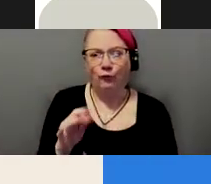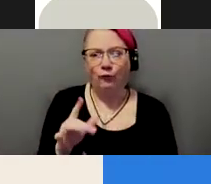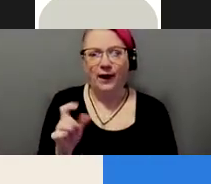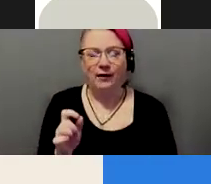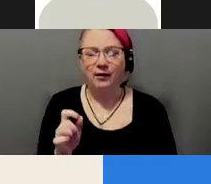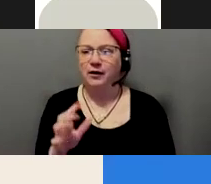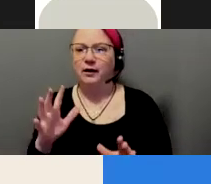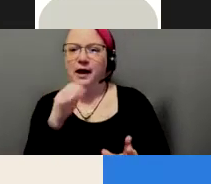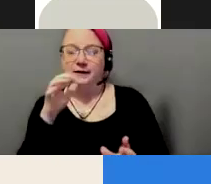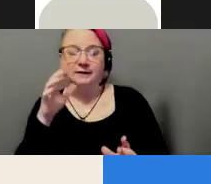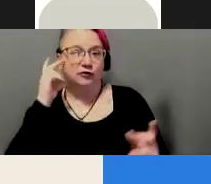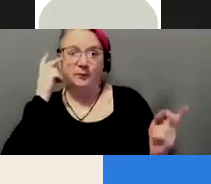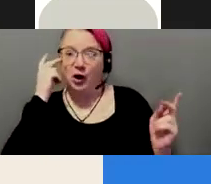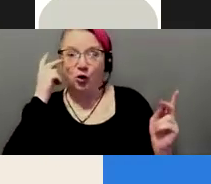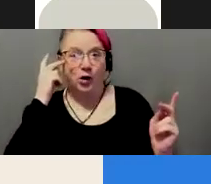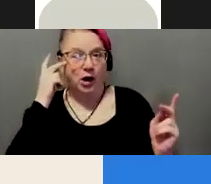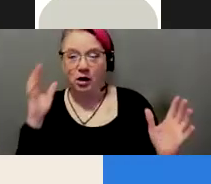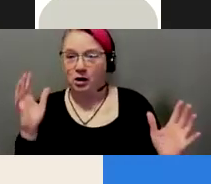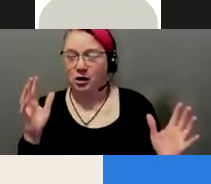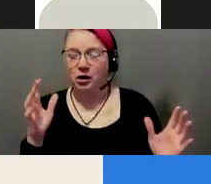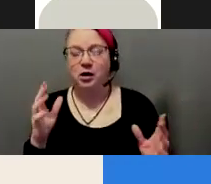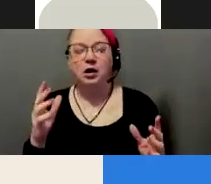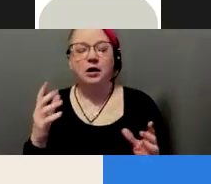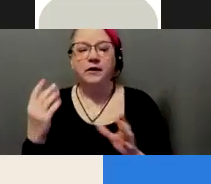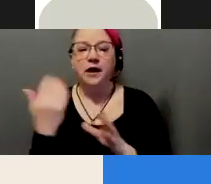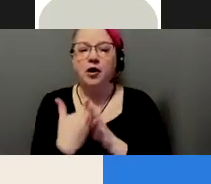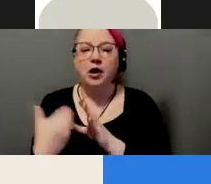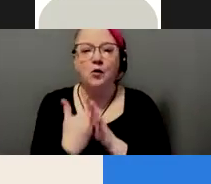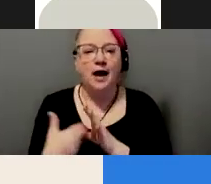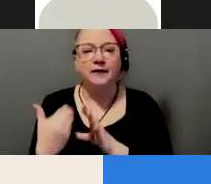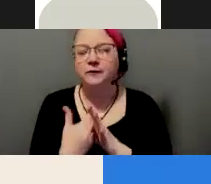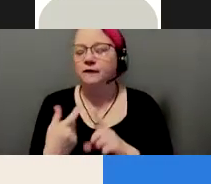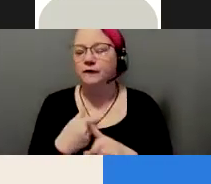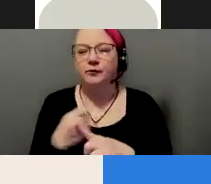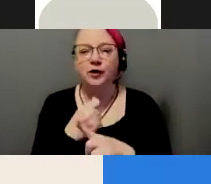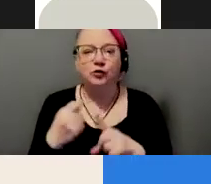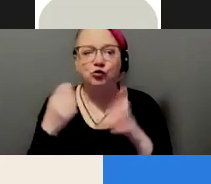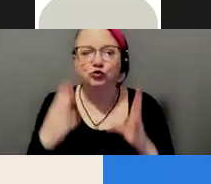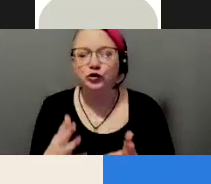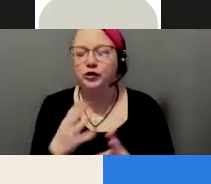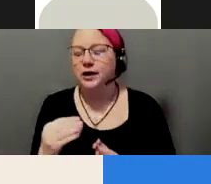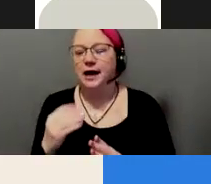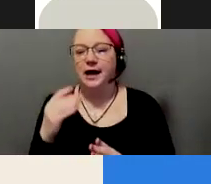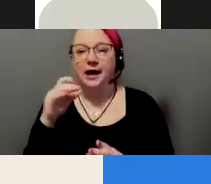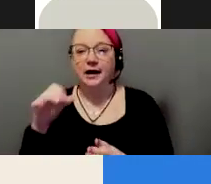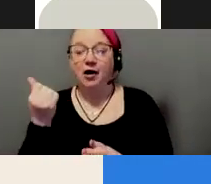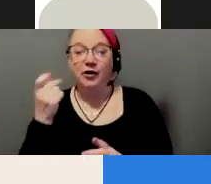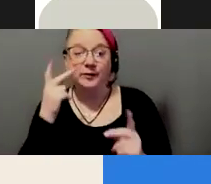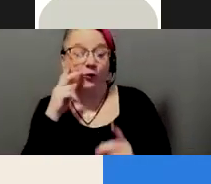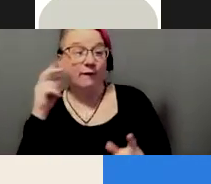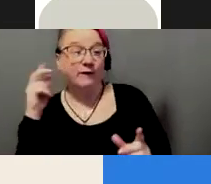this isn't just paranoia. Survivors experience harassment from abusers and others who have seen abusive images of them